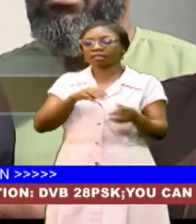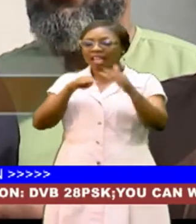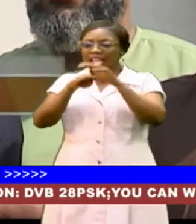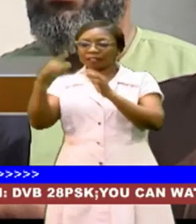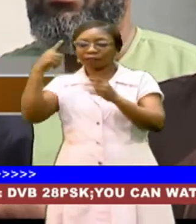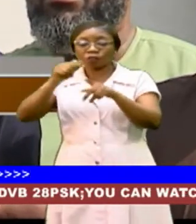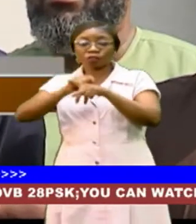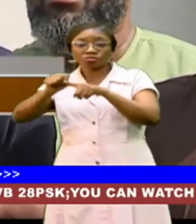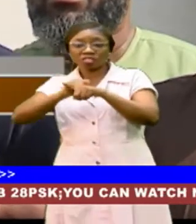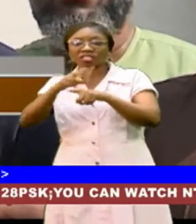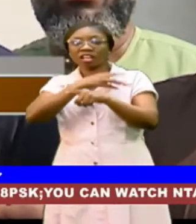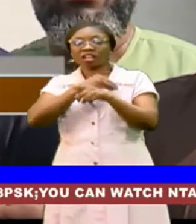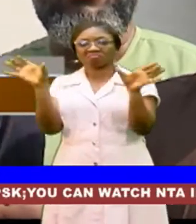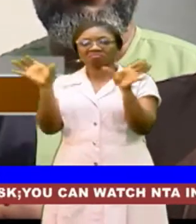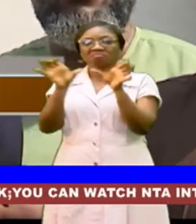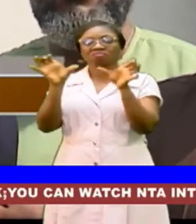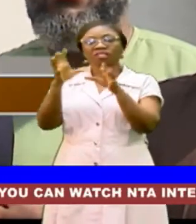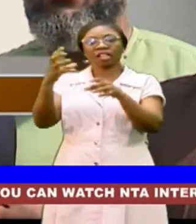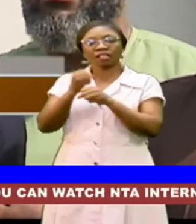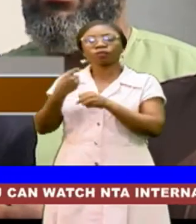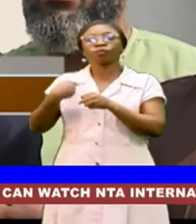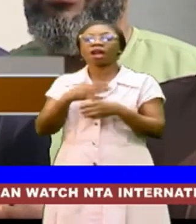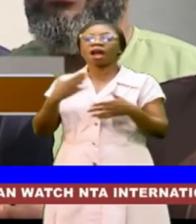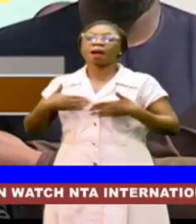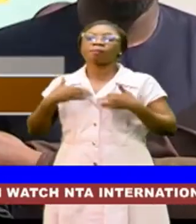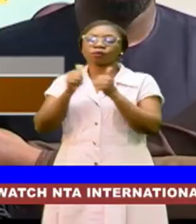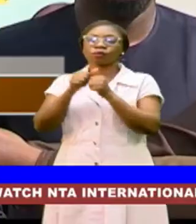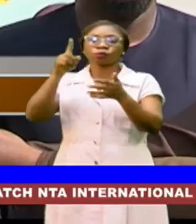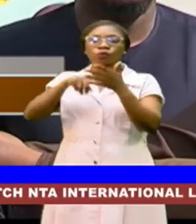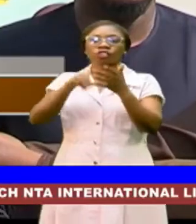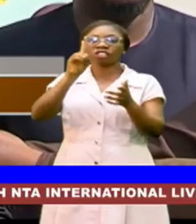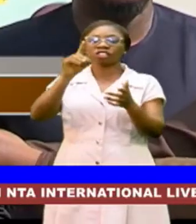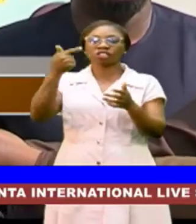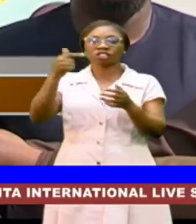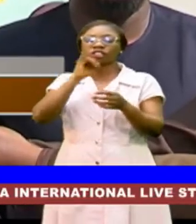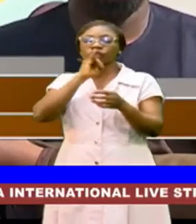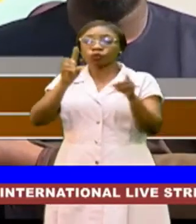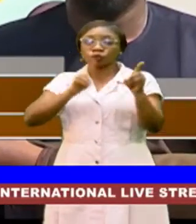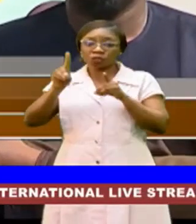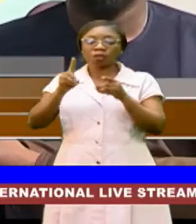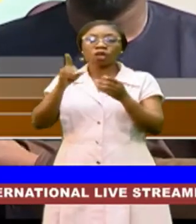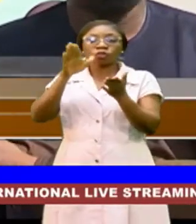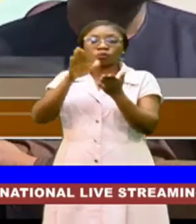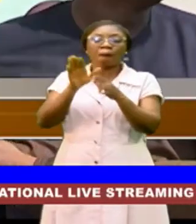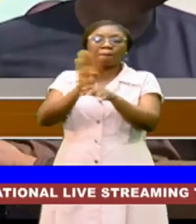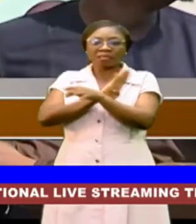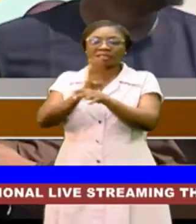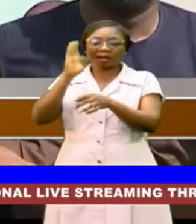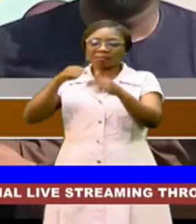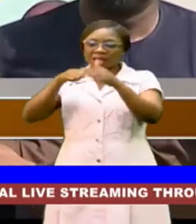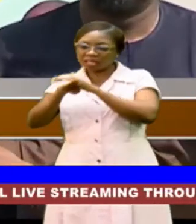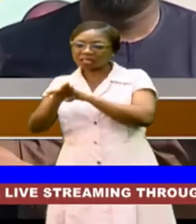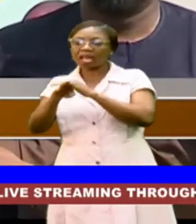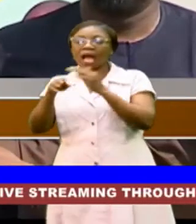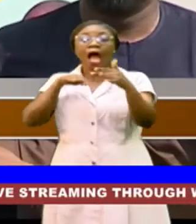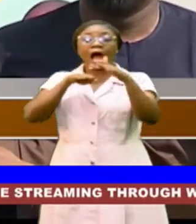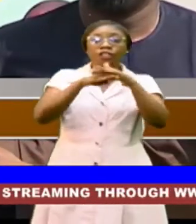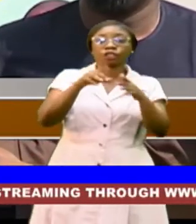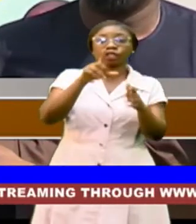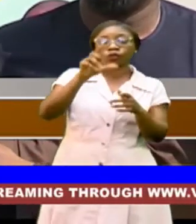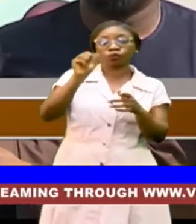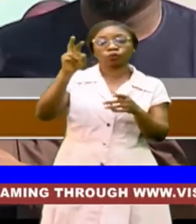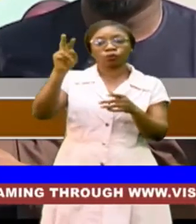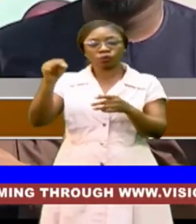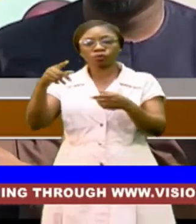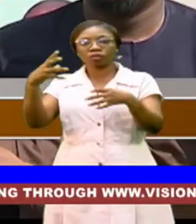certified. So we're really impressed with what the DG and his team are doing. A small business can walk into this complex today, access loans to get raw materials,